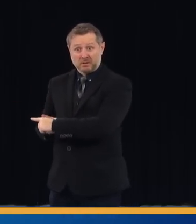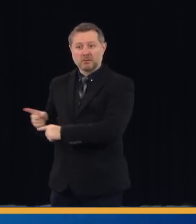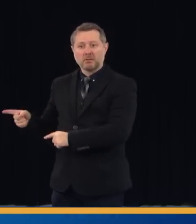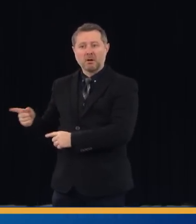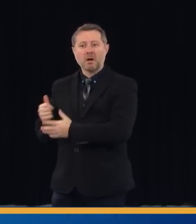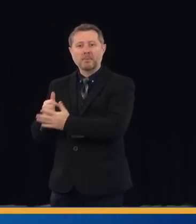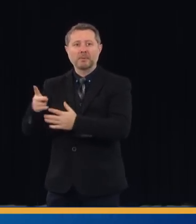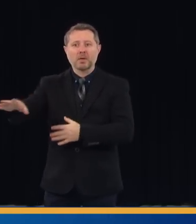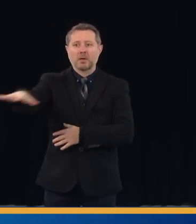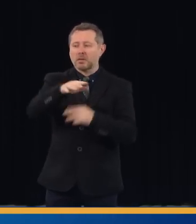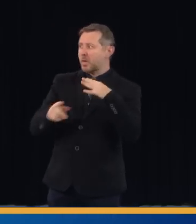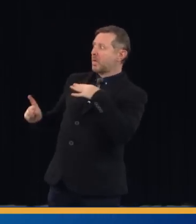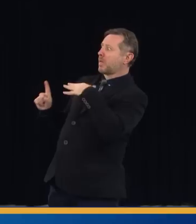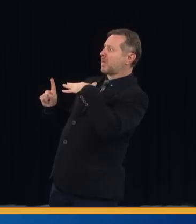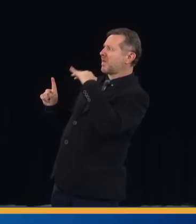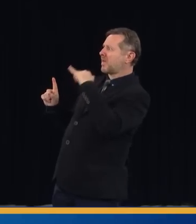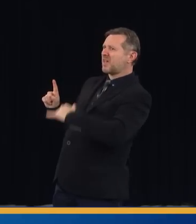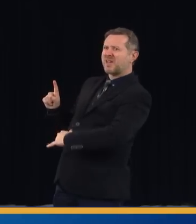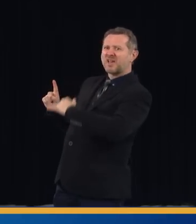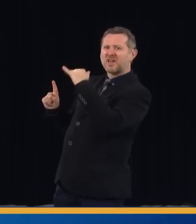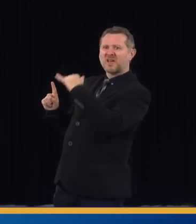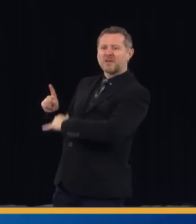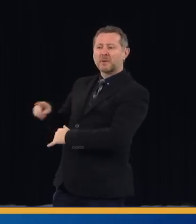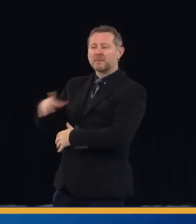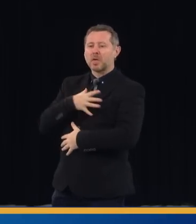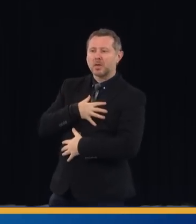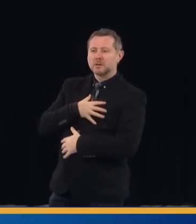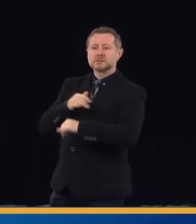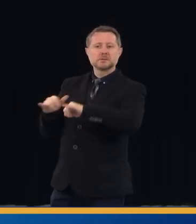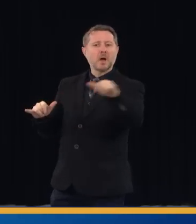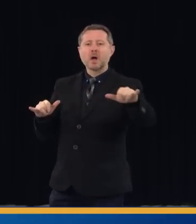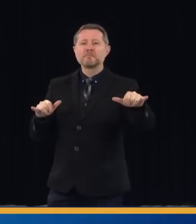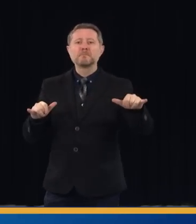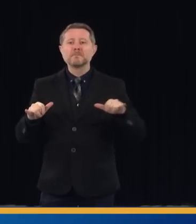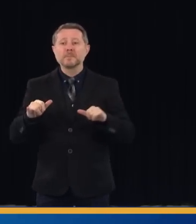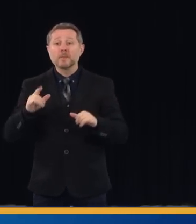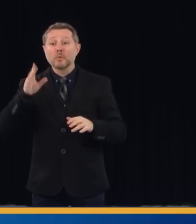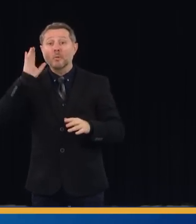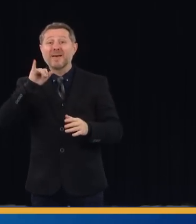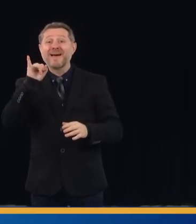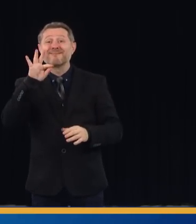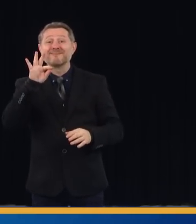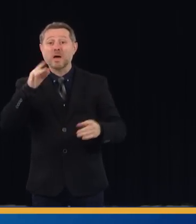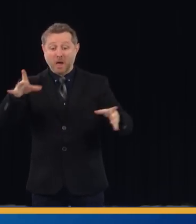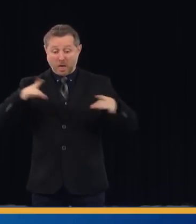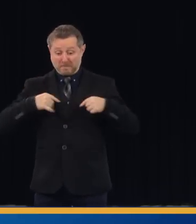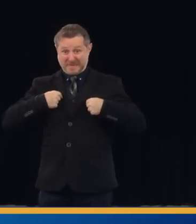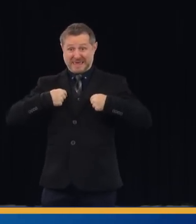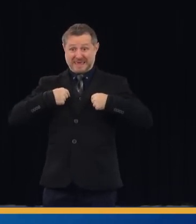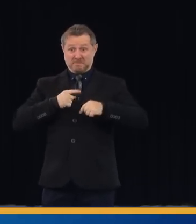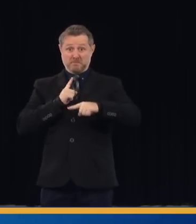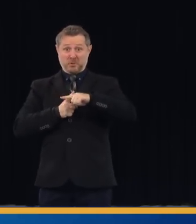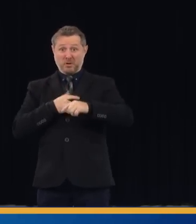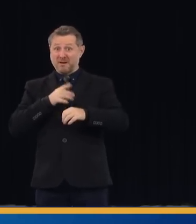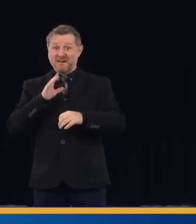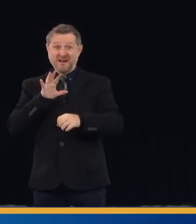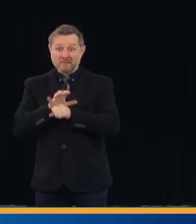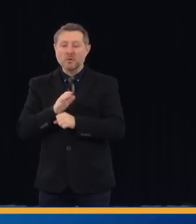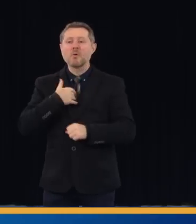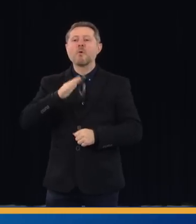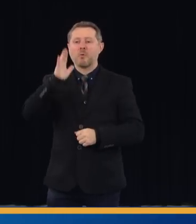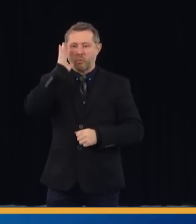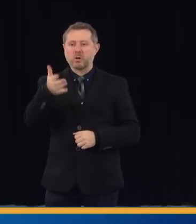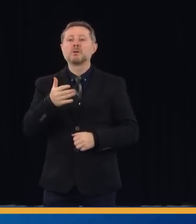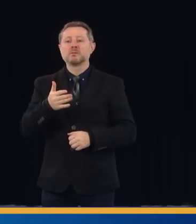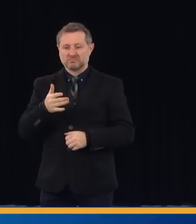people. Because everybody wants to know, well, what happens if you get coronavirus? All right, he did.